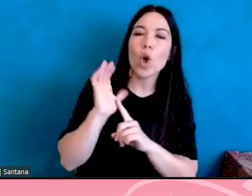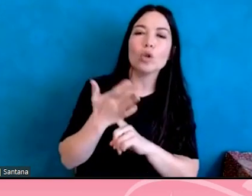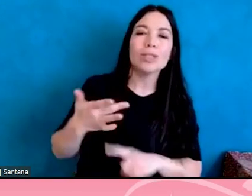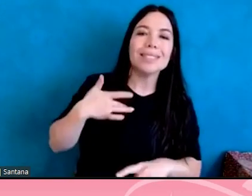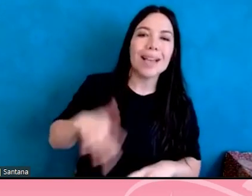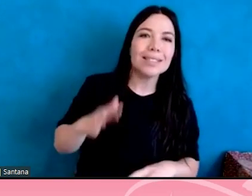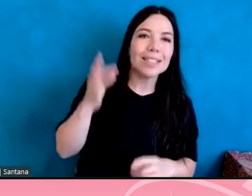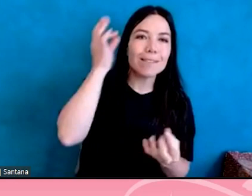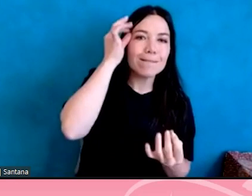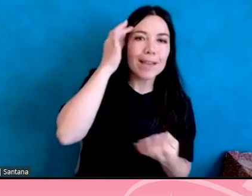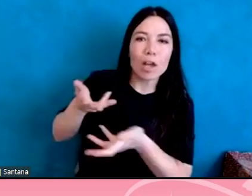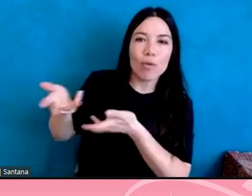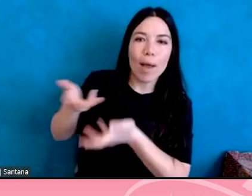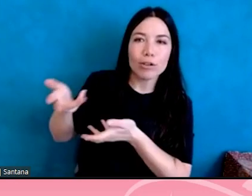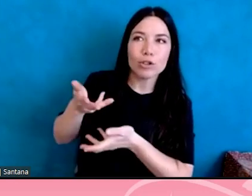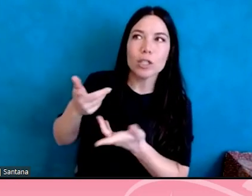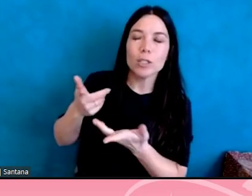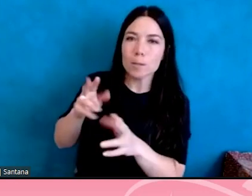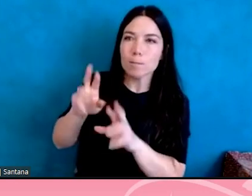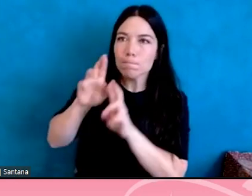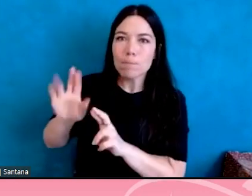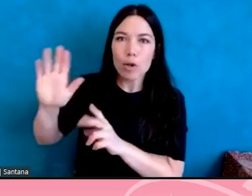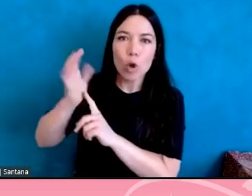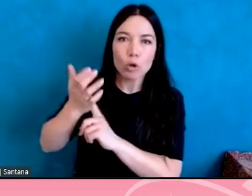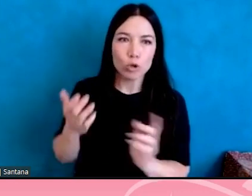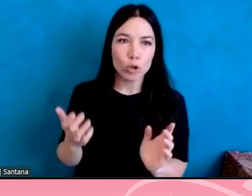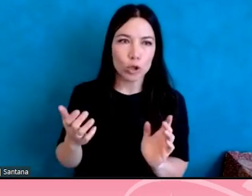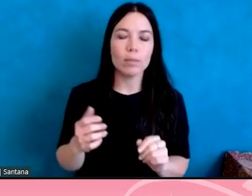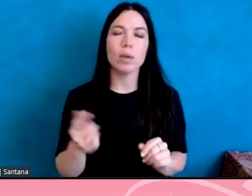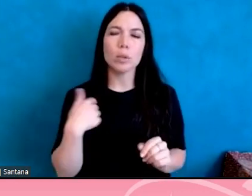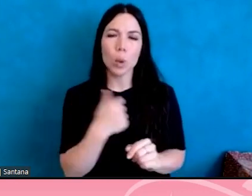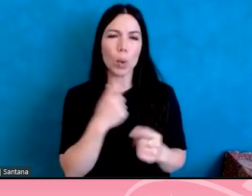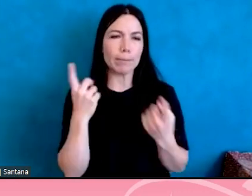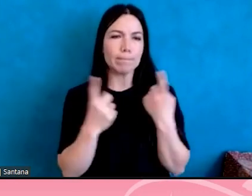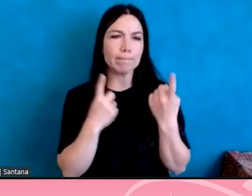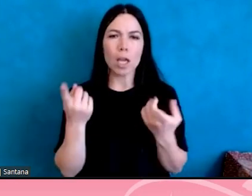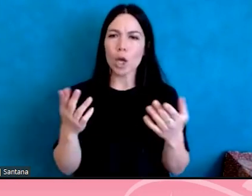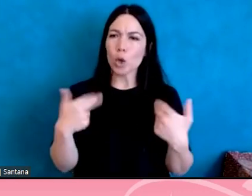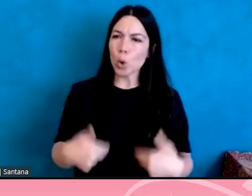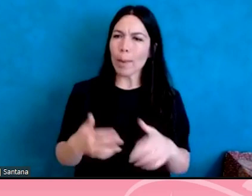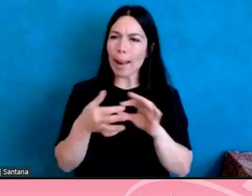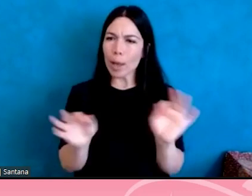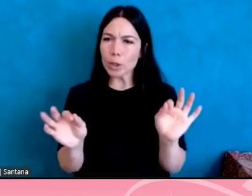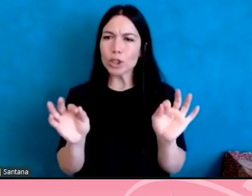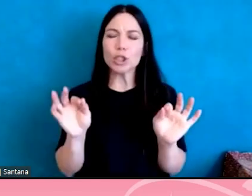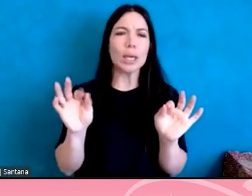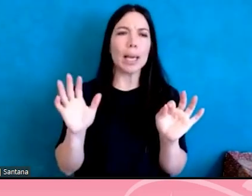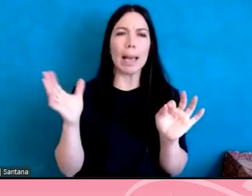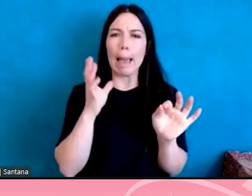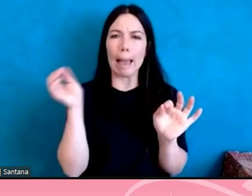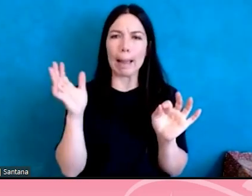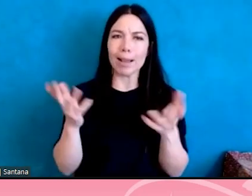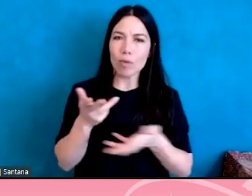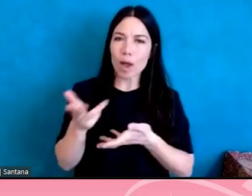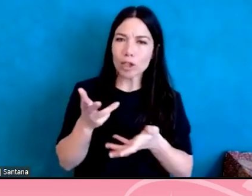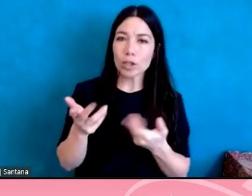When we think about another perspective of human language and competent communication, we can change the narrative